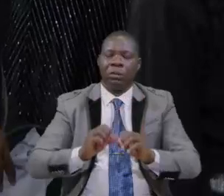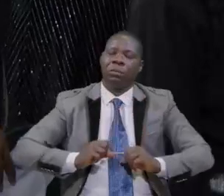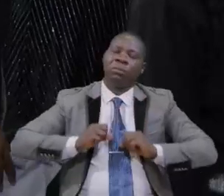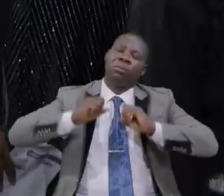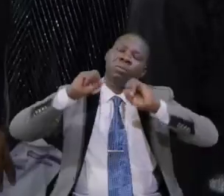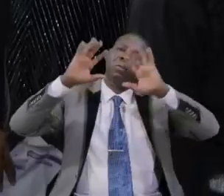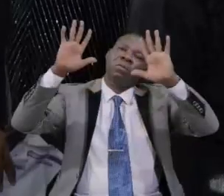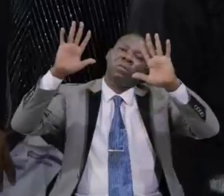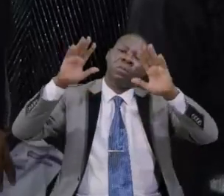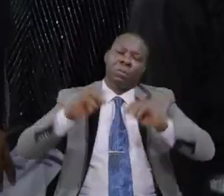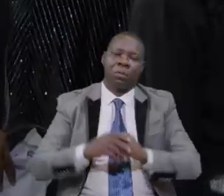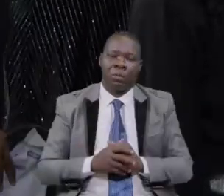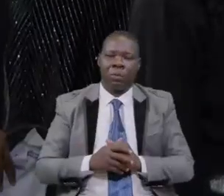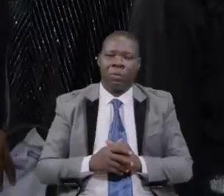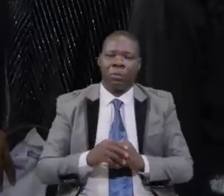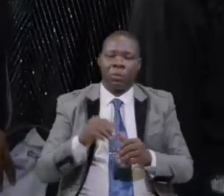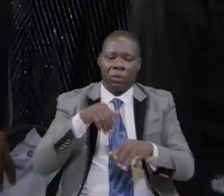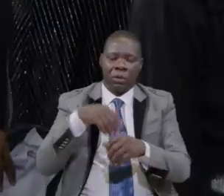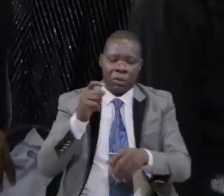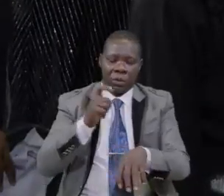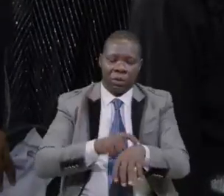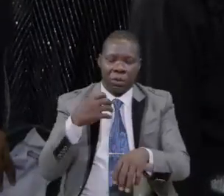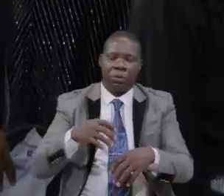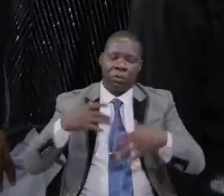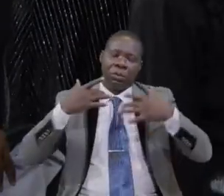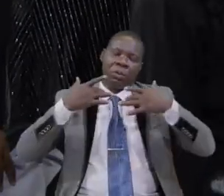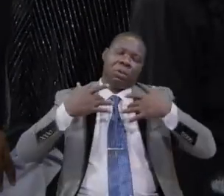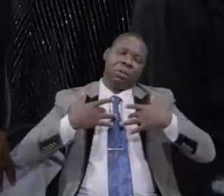In a time of discouragement,